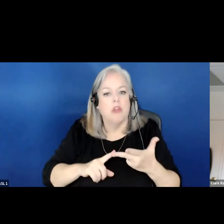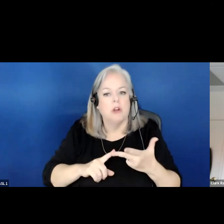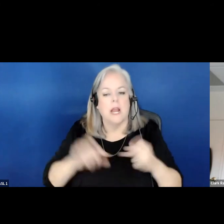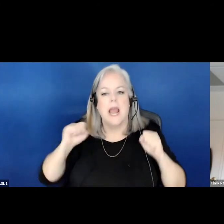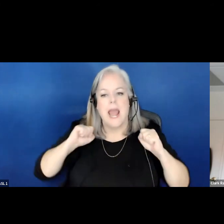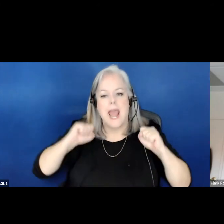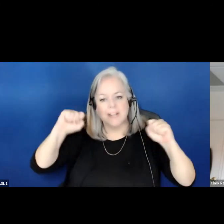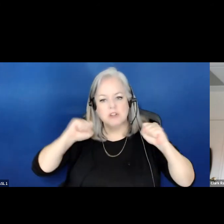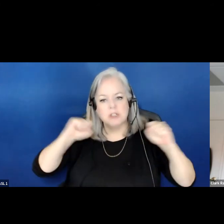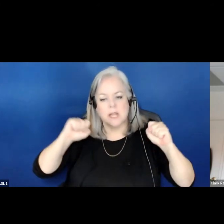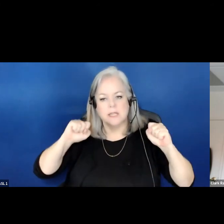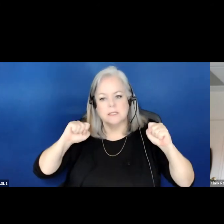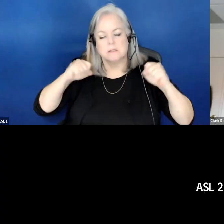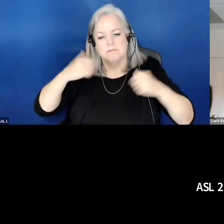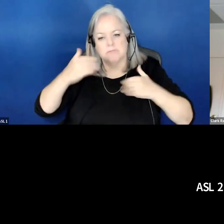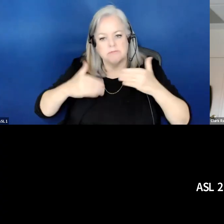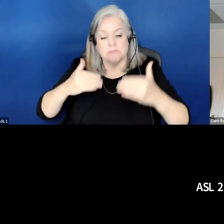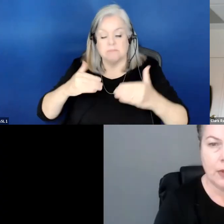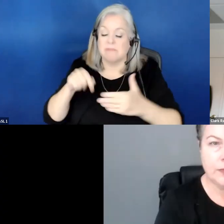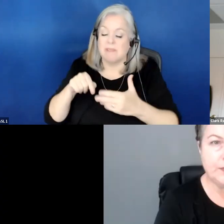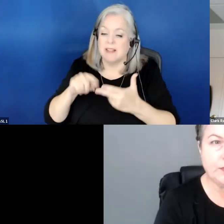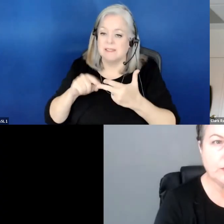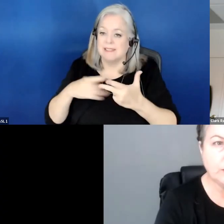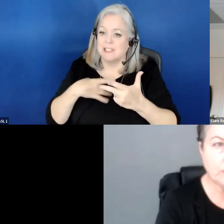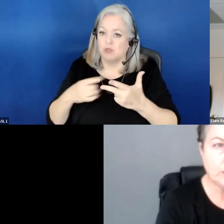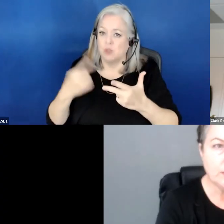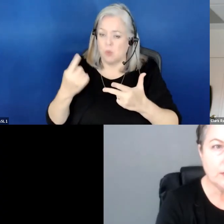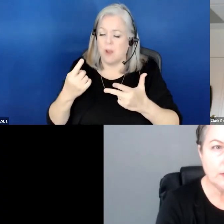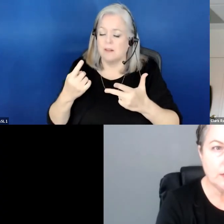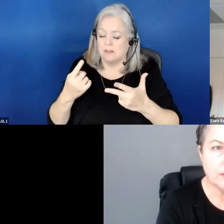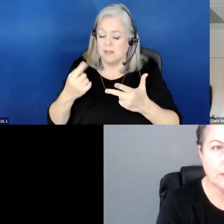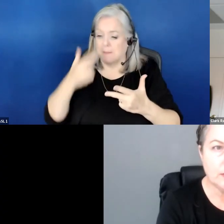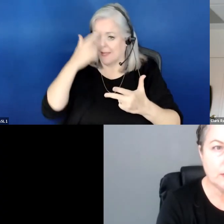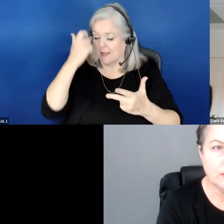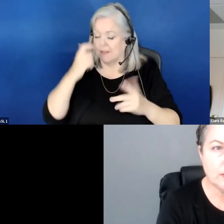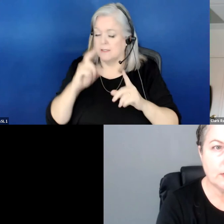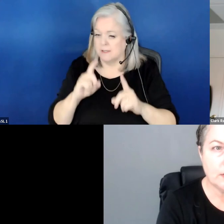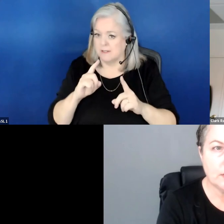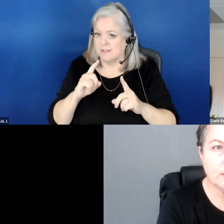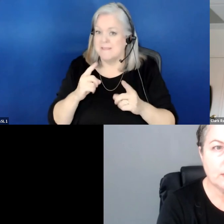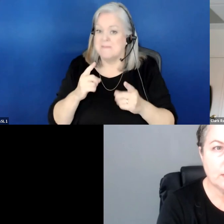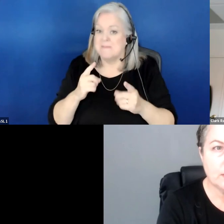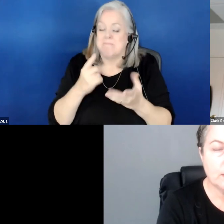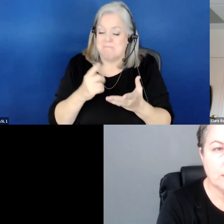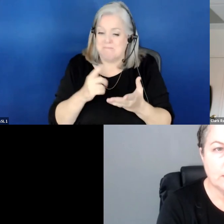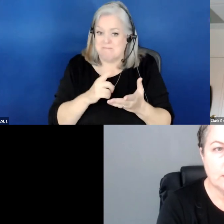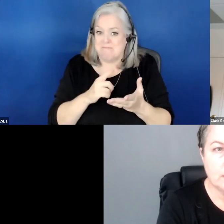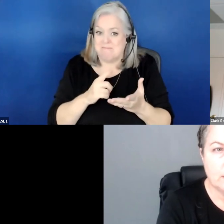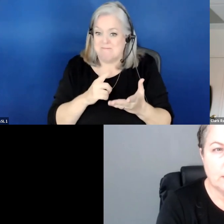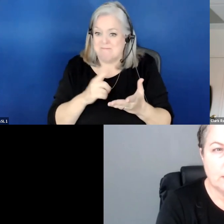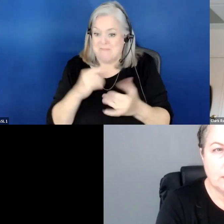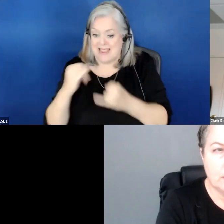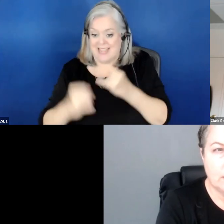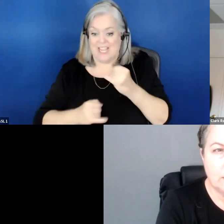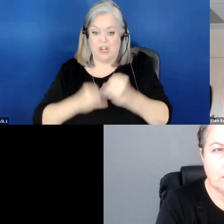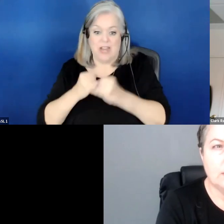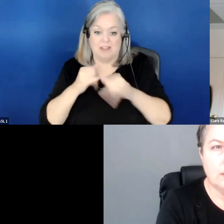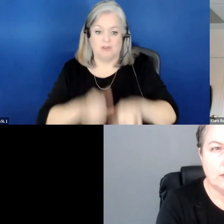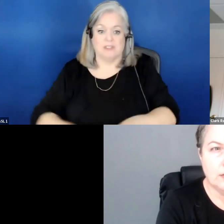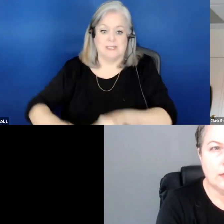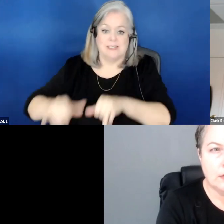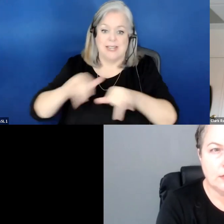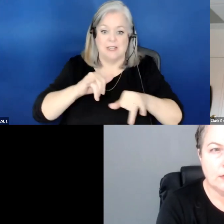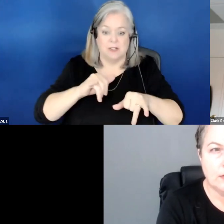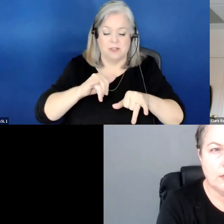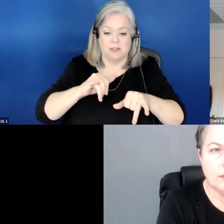which is also an interesting one because although an international standards setting